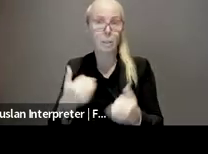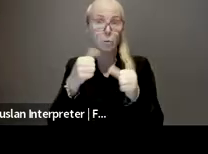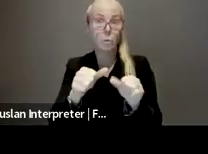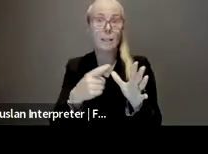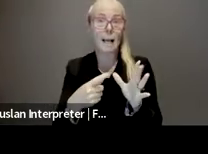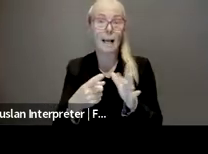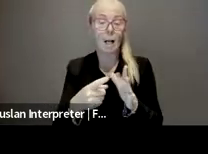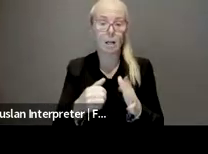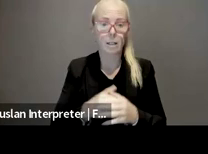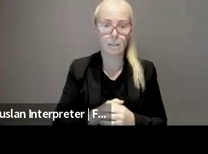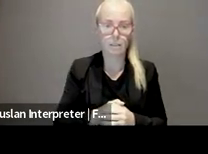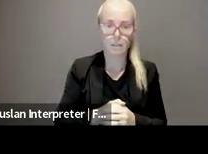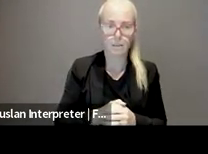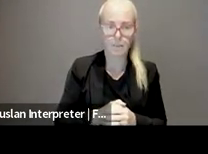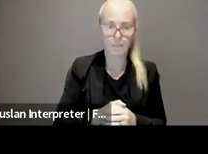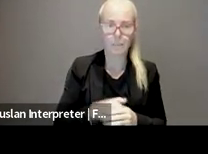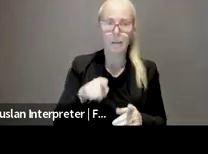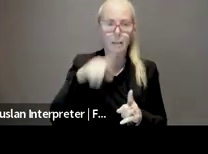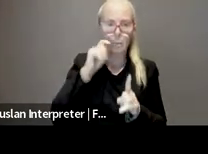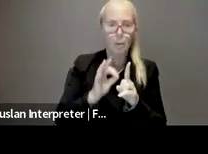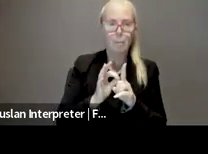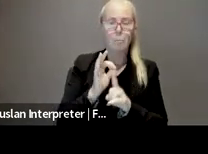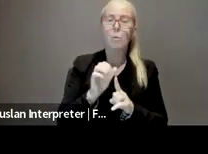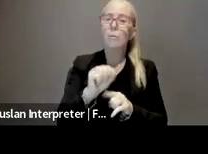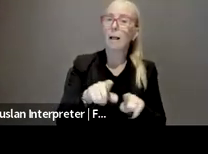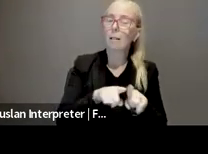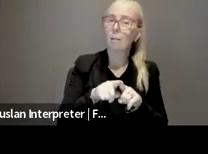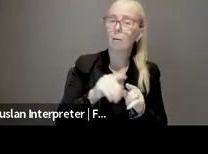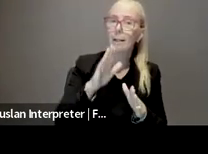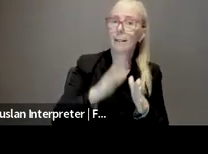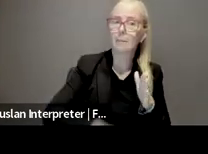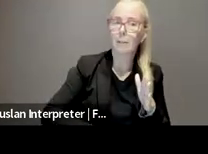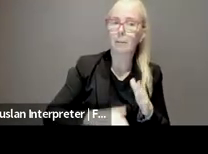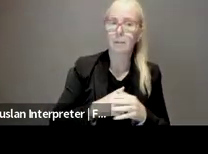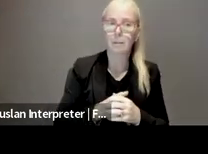experience. In a recent use case at a RoPets